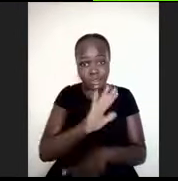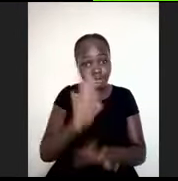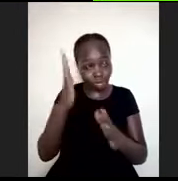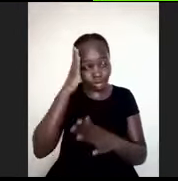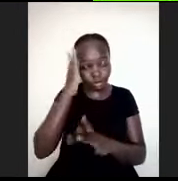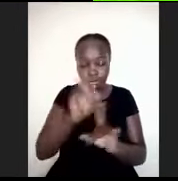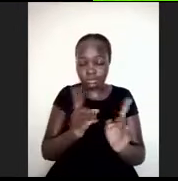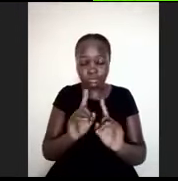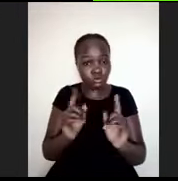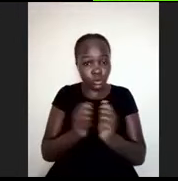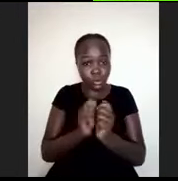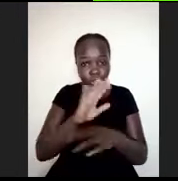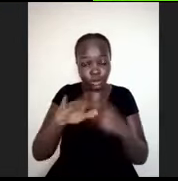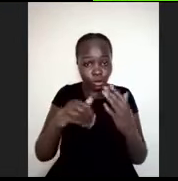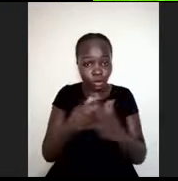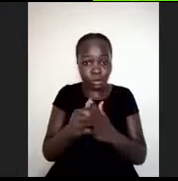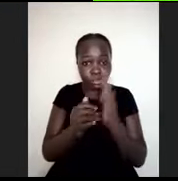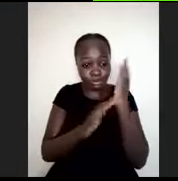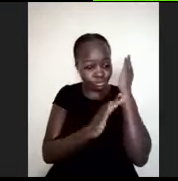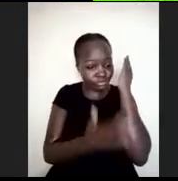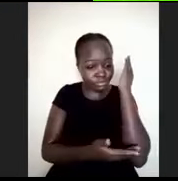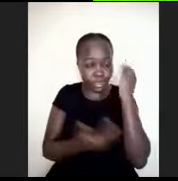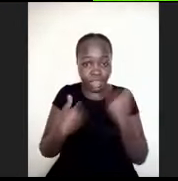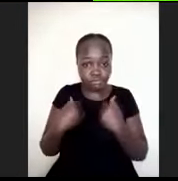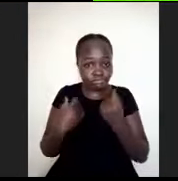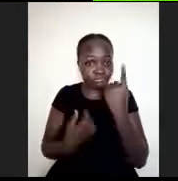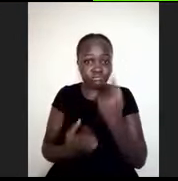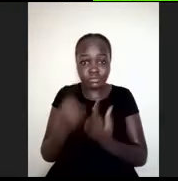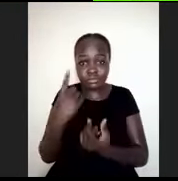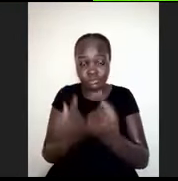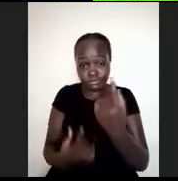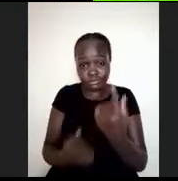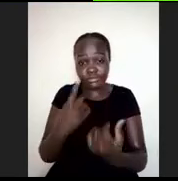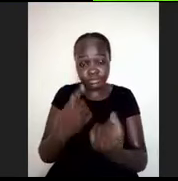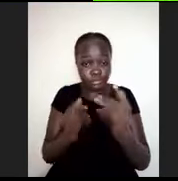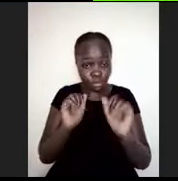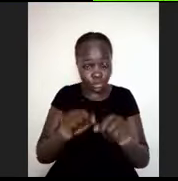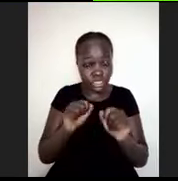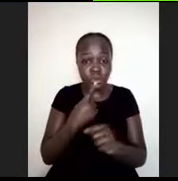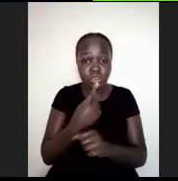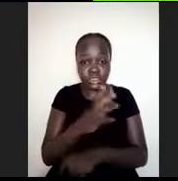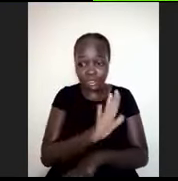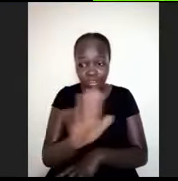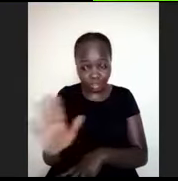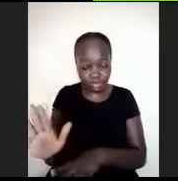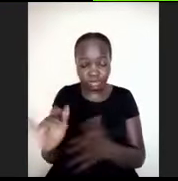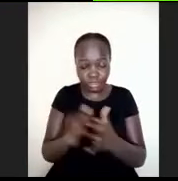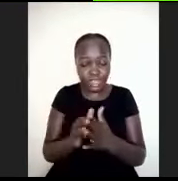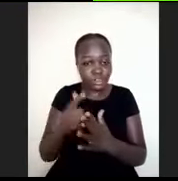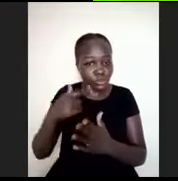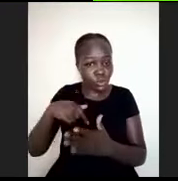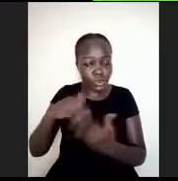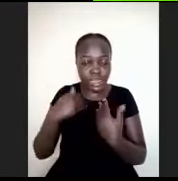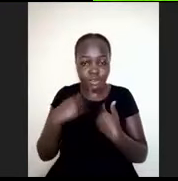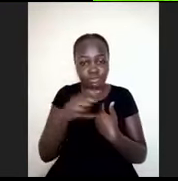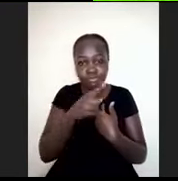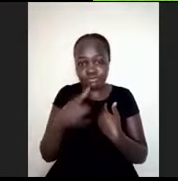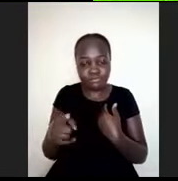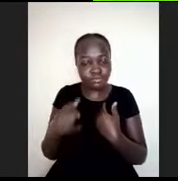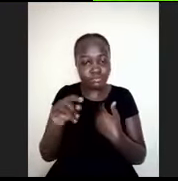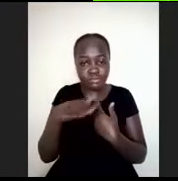With all these pregnancies that have come out, we can actually tell that we went wrong somewhere,